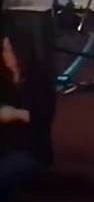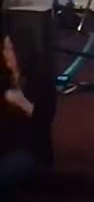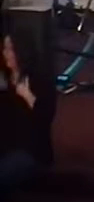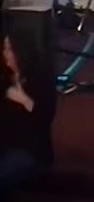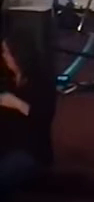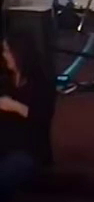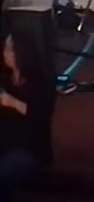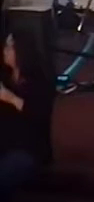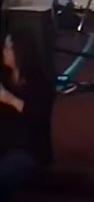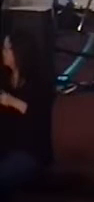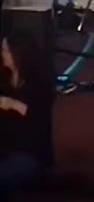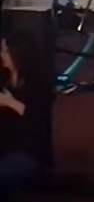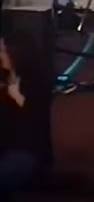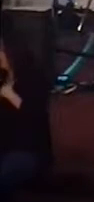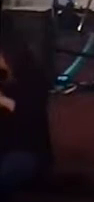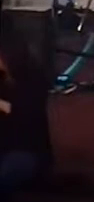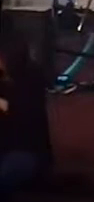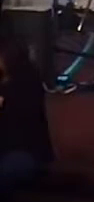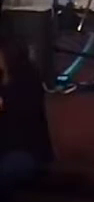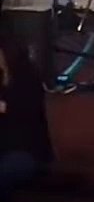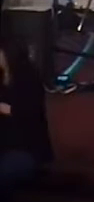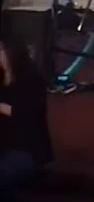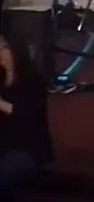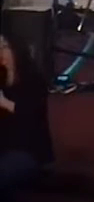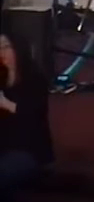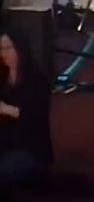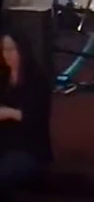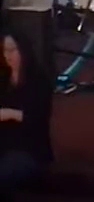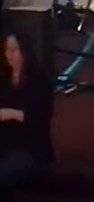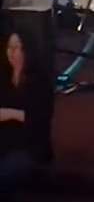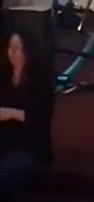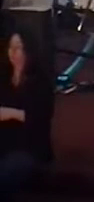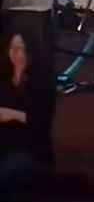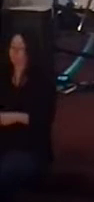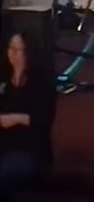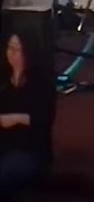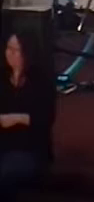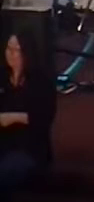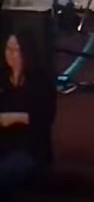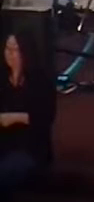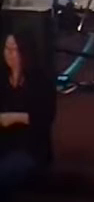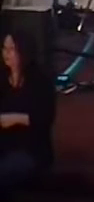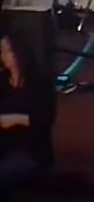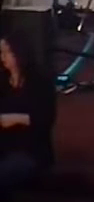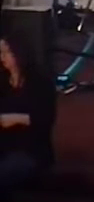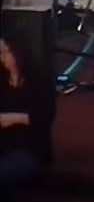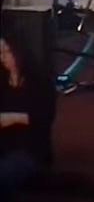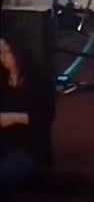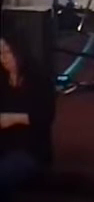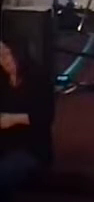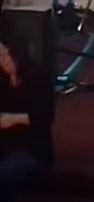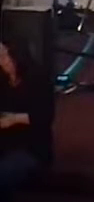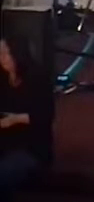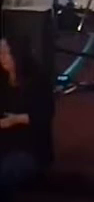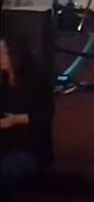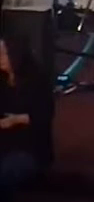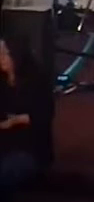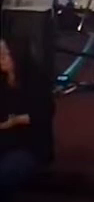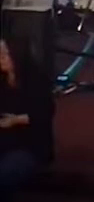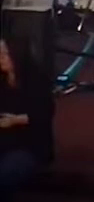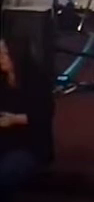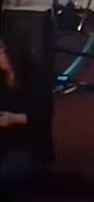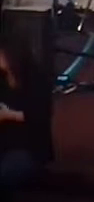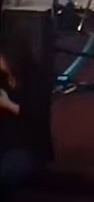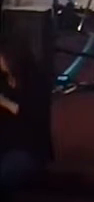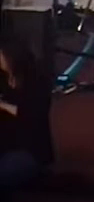You had God's word and you chose to reject it. They have the same thing." And I said, I was telling her, I said, "You know, I'm not sure where your friend